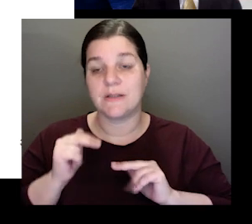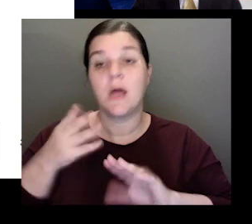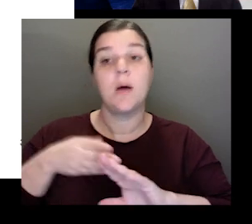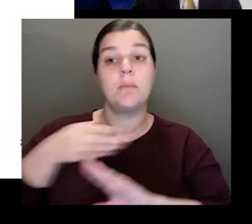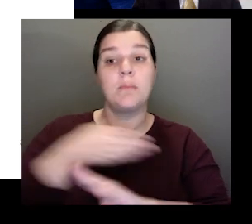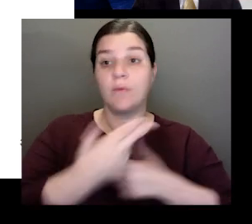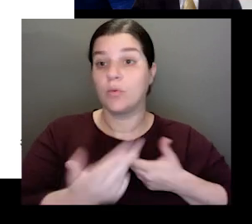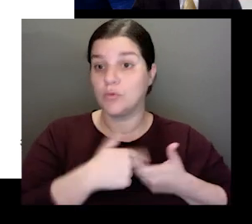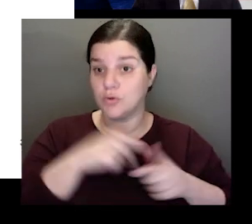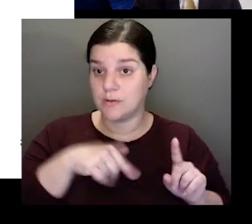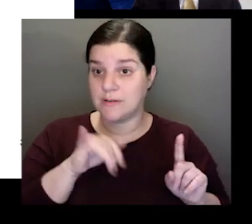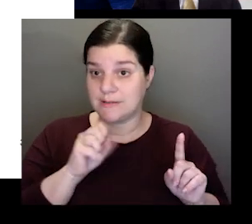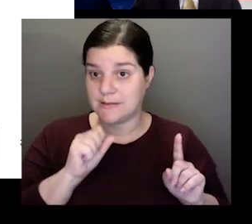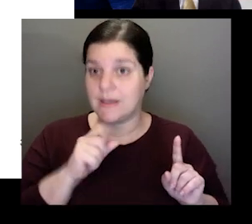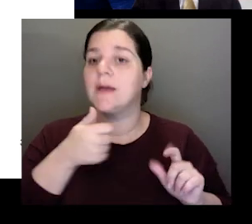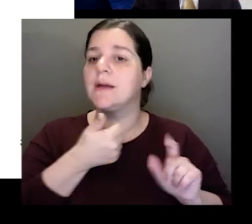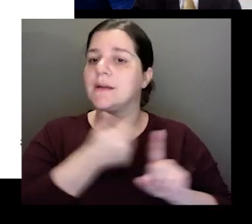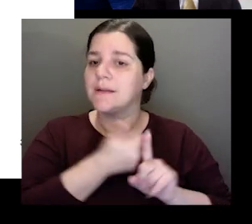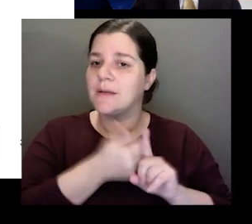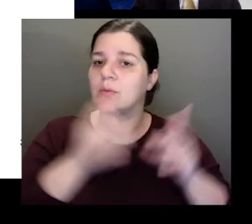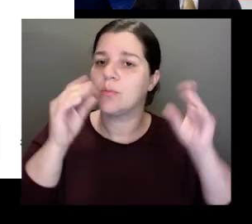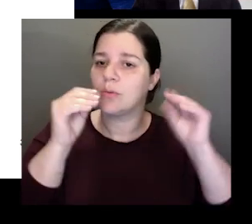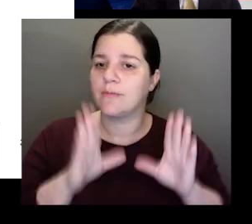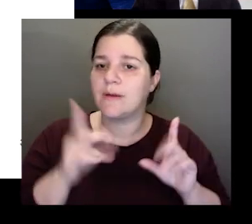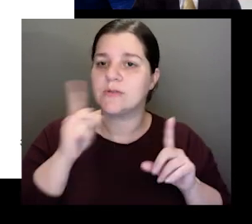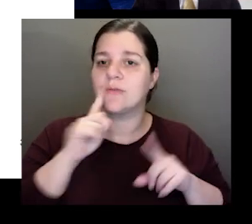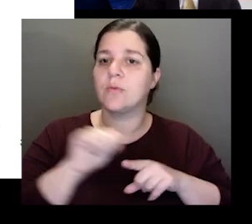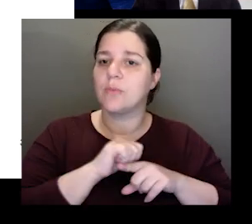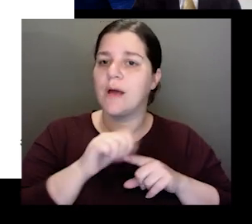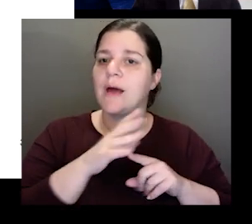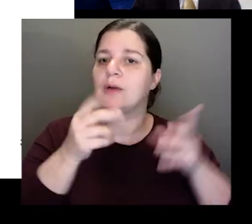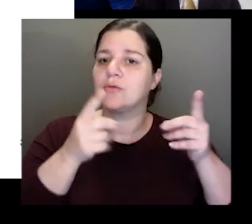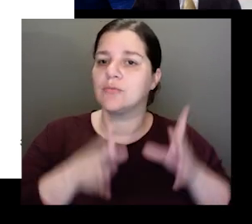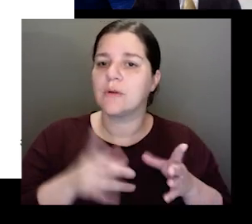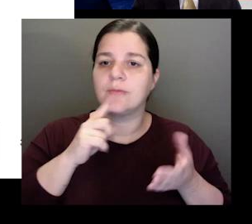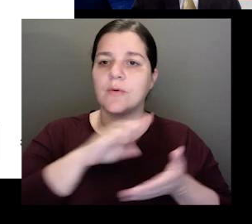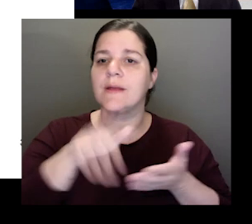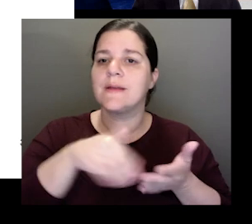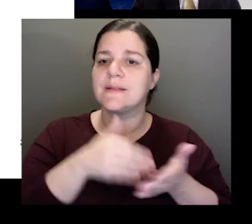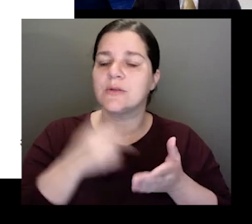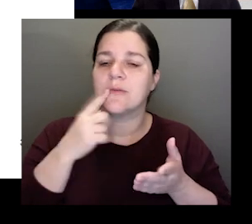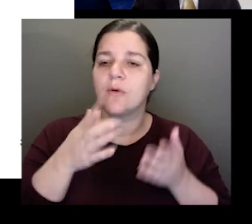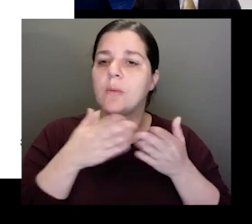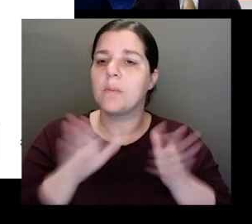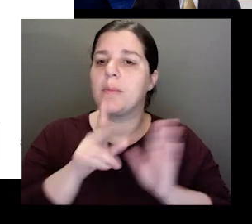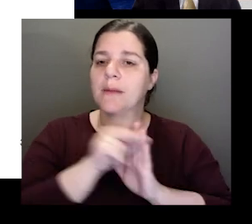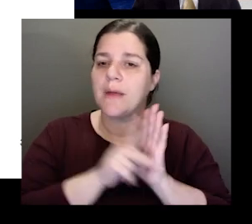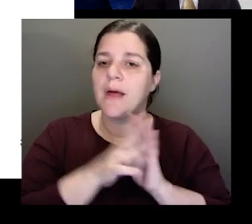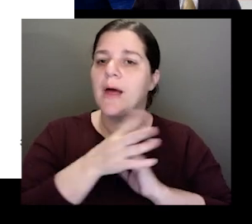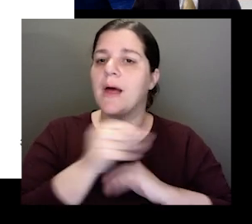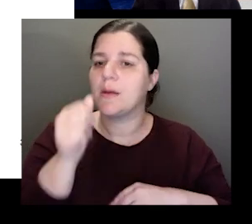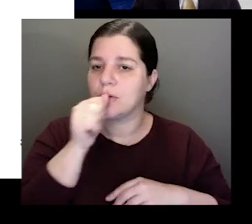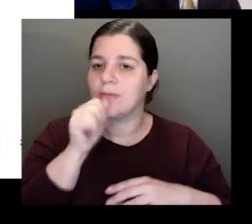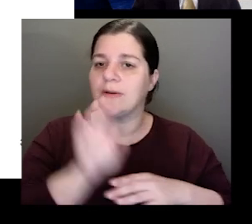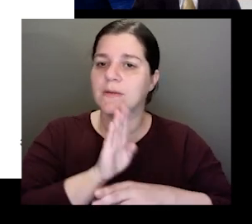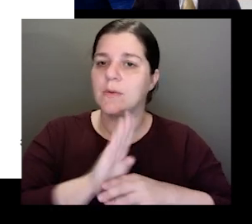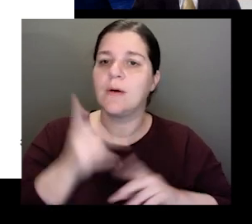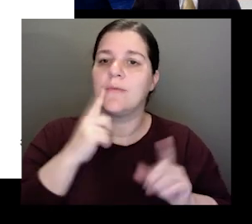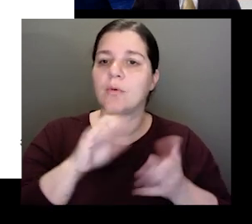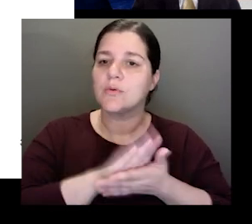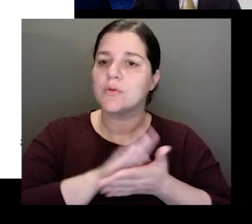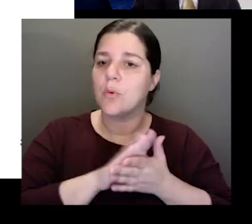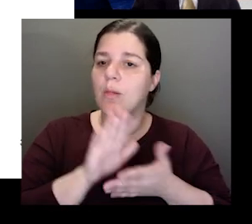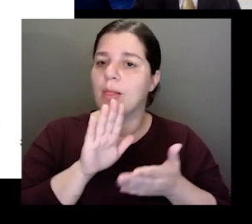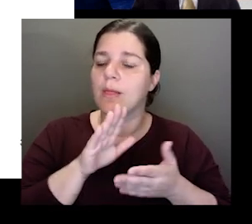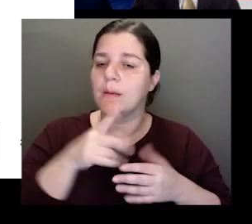CISA, Dr. Mussington was Professor of the Practice and Director for the Center for Public Policy and Private Enterprise at the School of Public